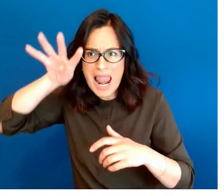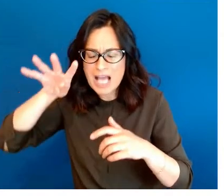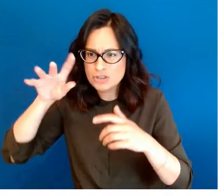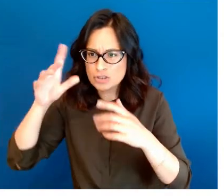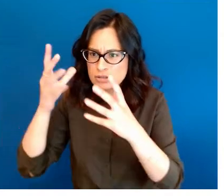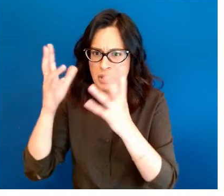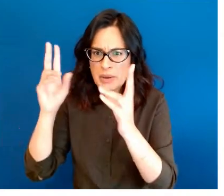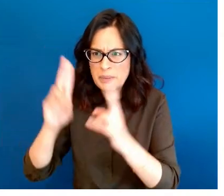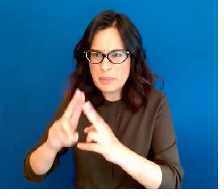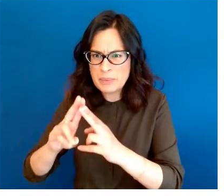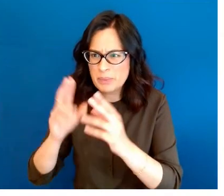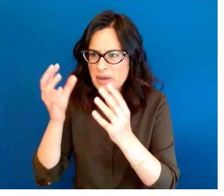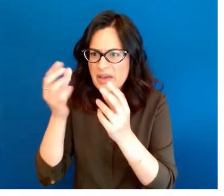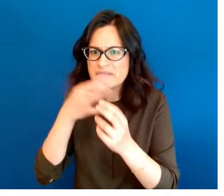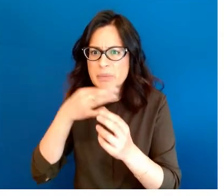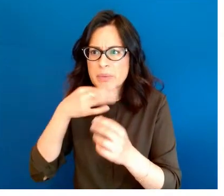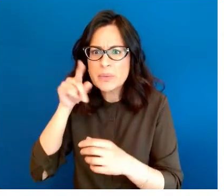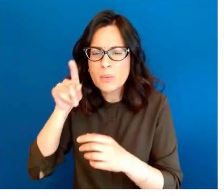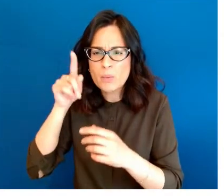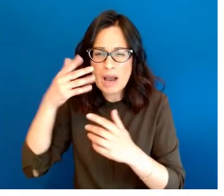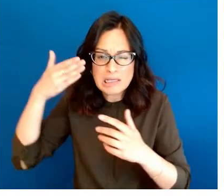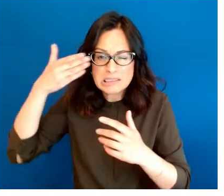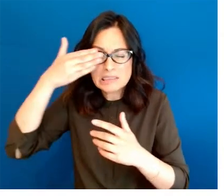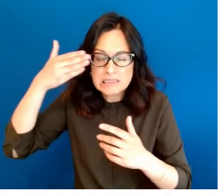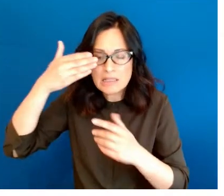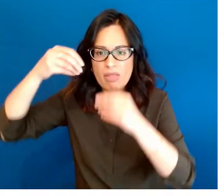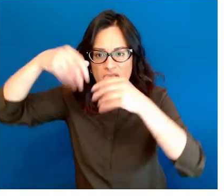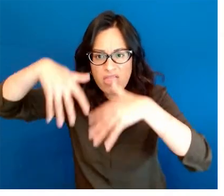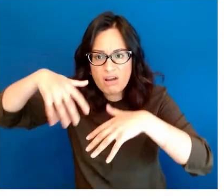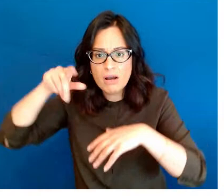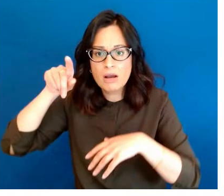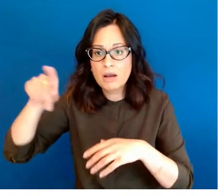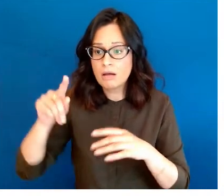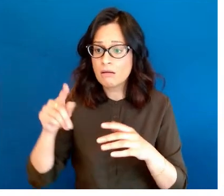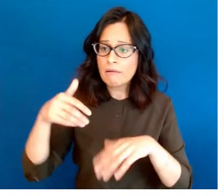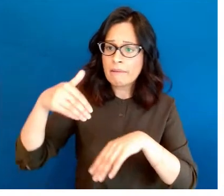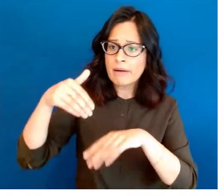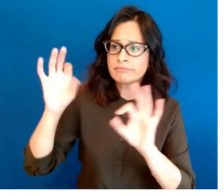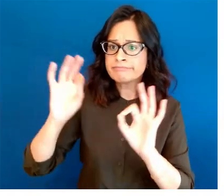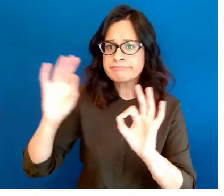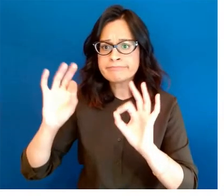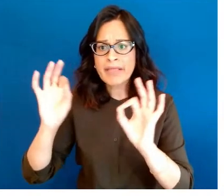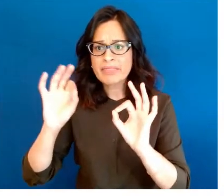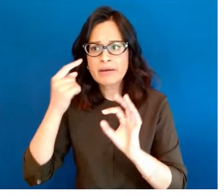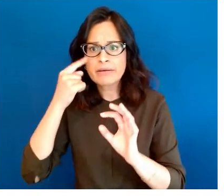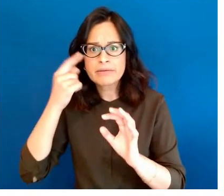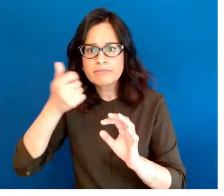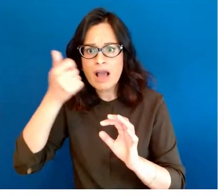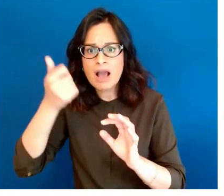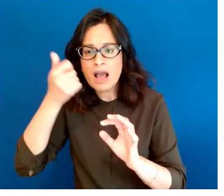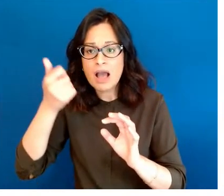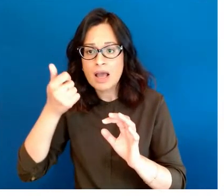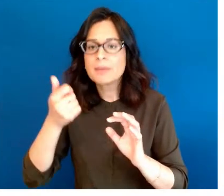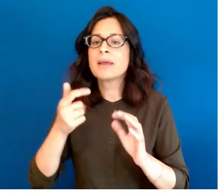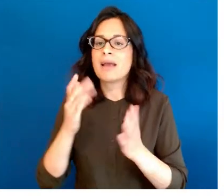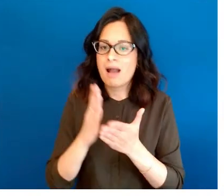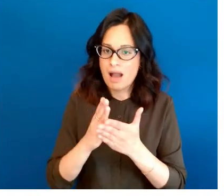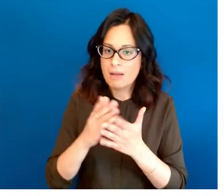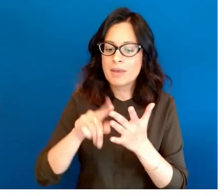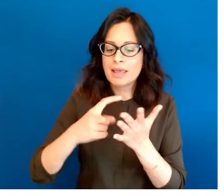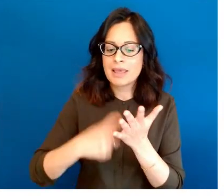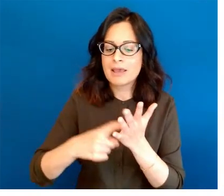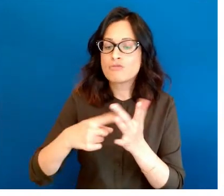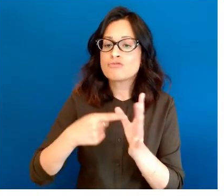If the eyes are completely unaffected, consider irritant dermatitis, or contact